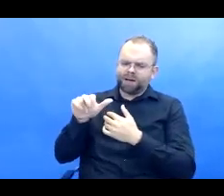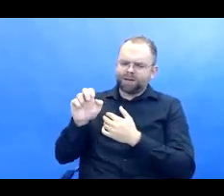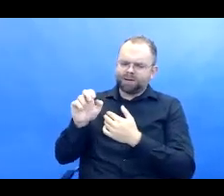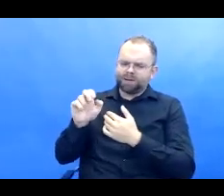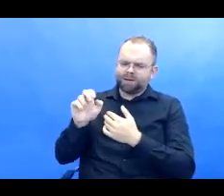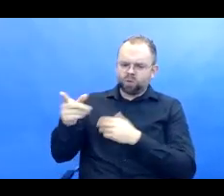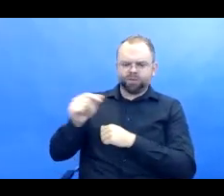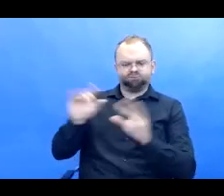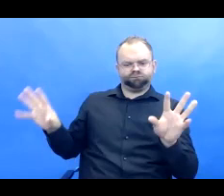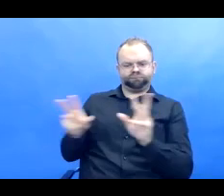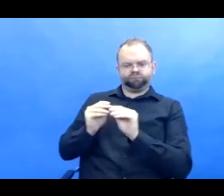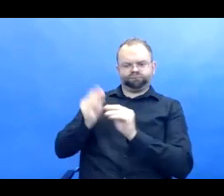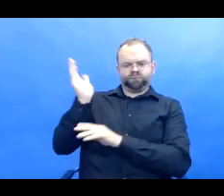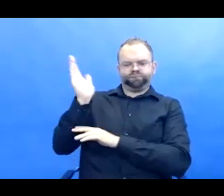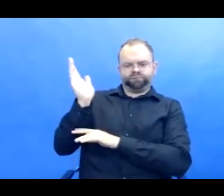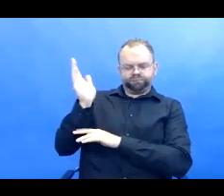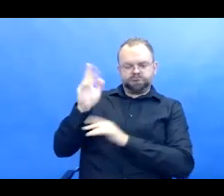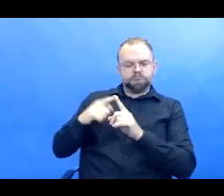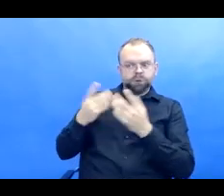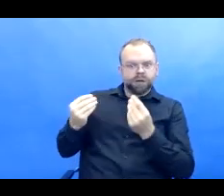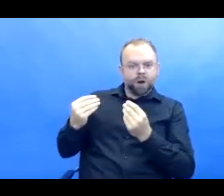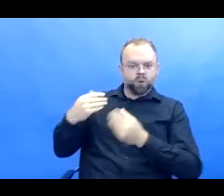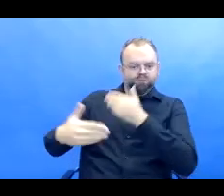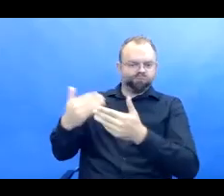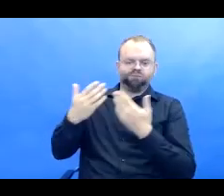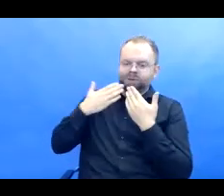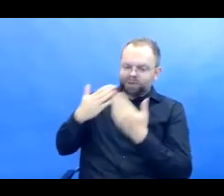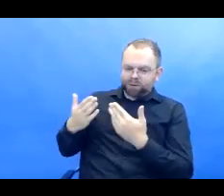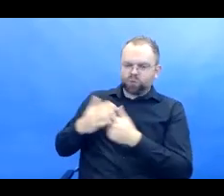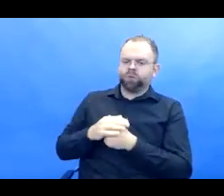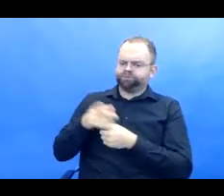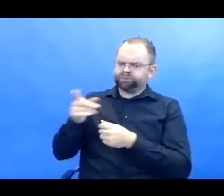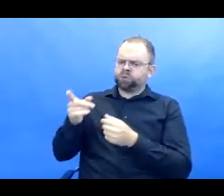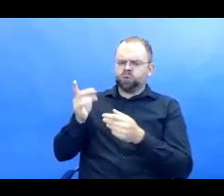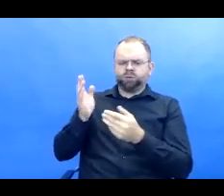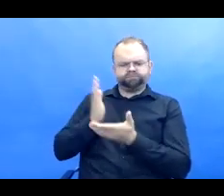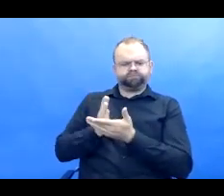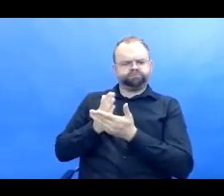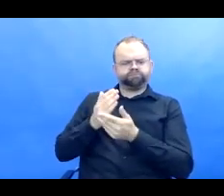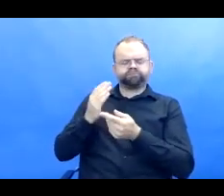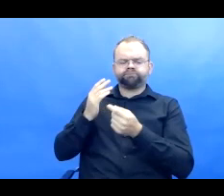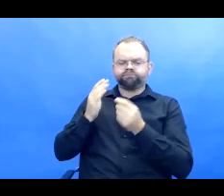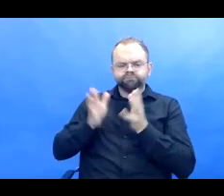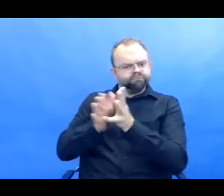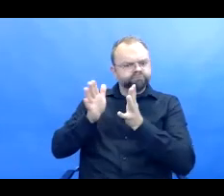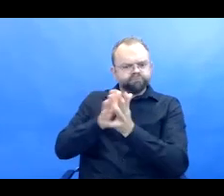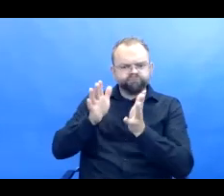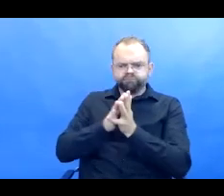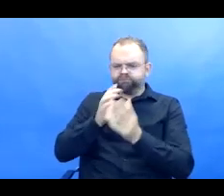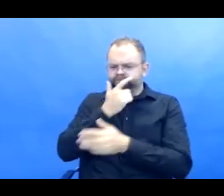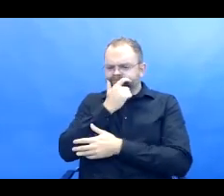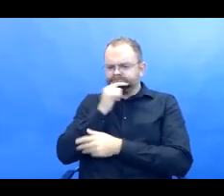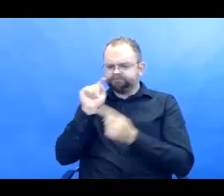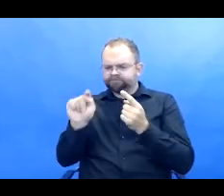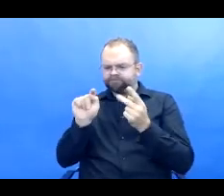this issue of registration and identification, which is paramount. Is there any question